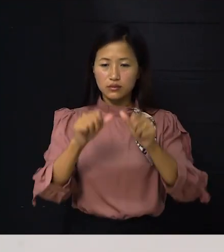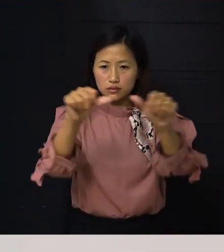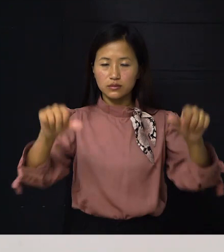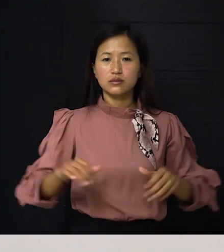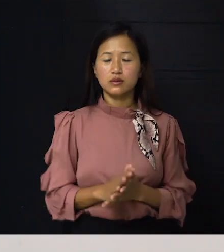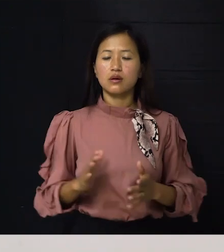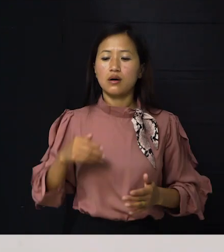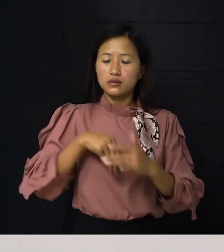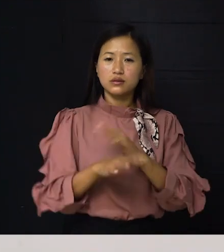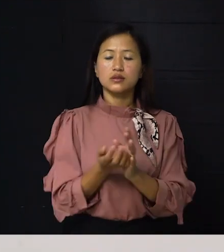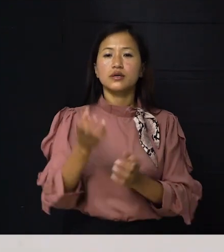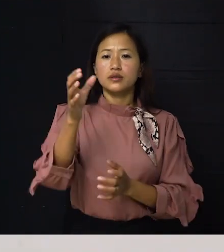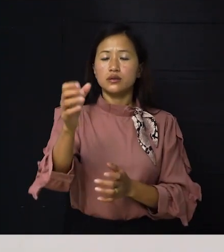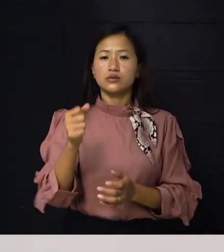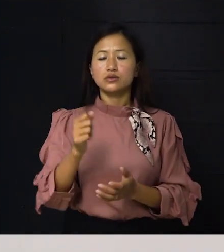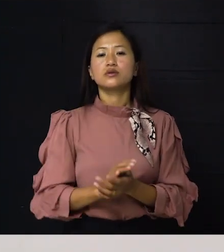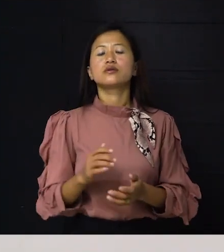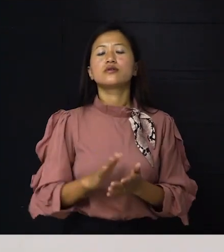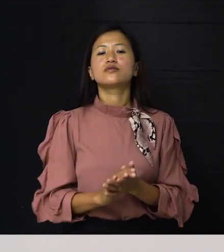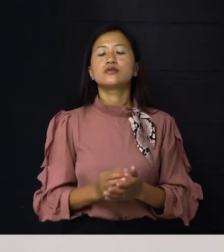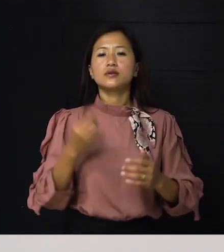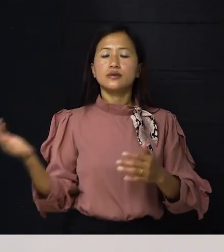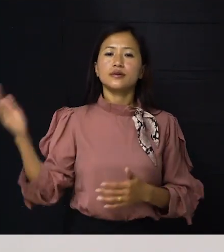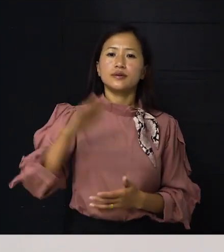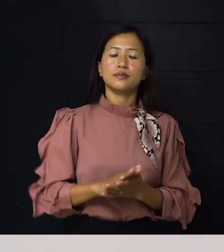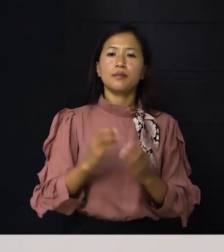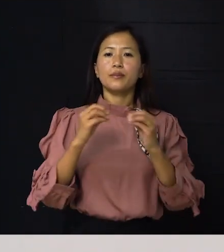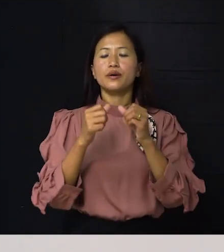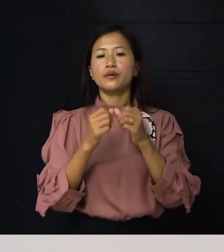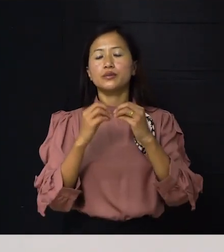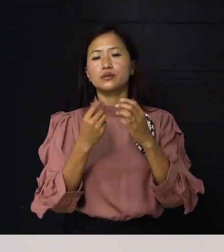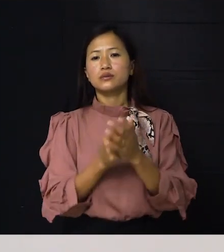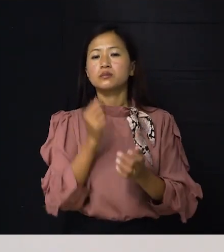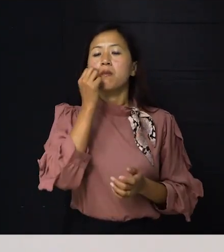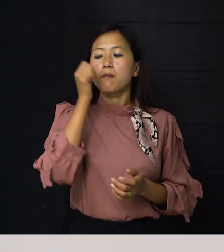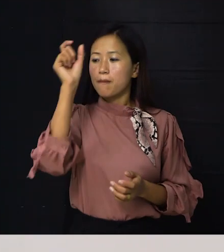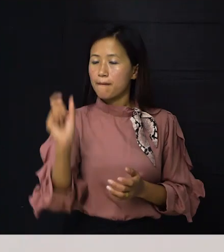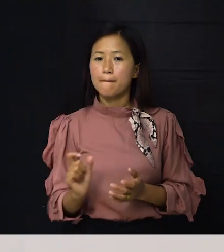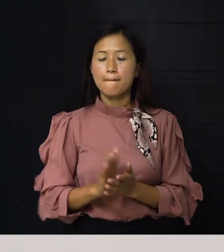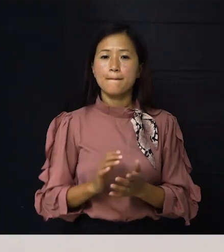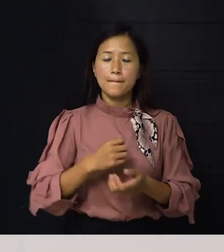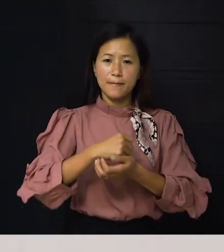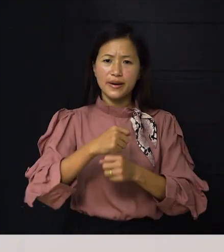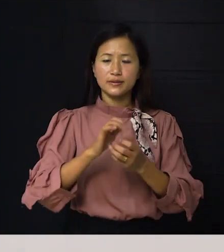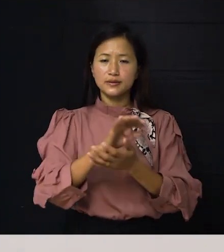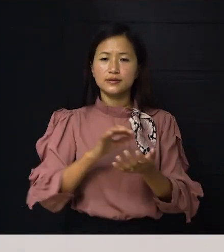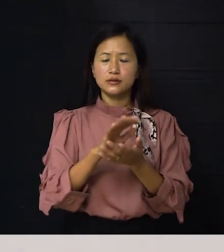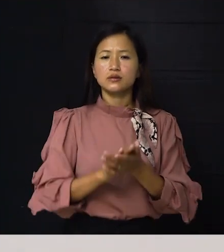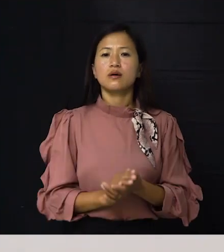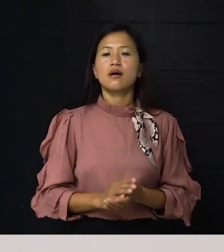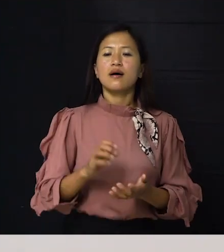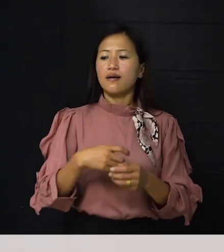under the control of Ibrahim Lodi came under Babur, and then he started annexing other states in